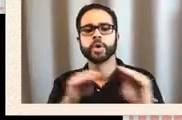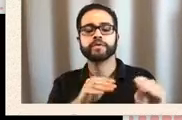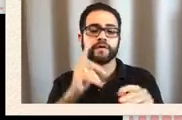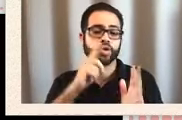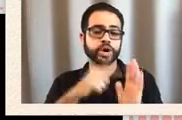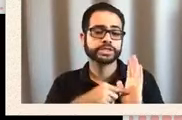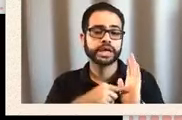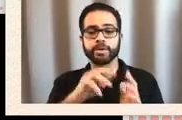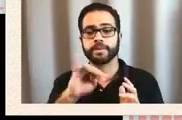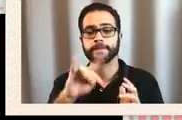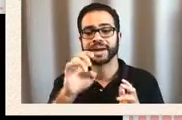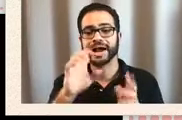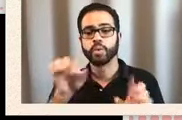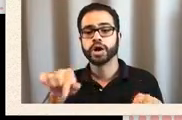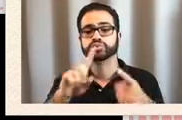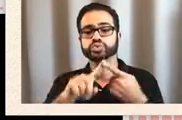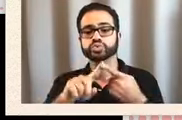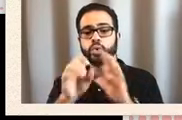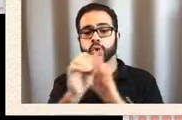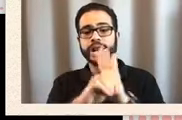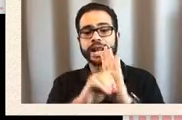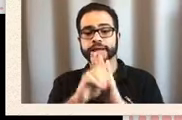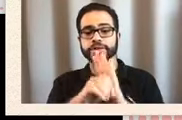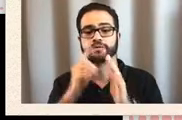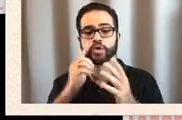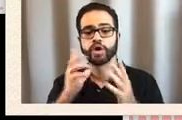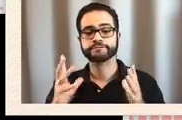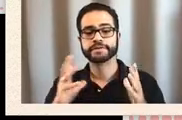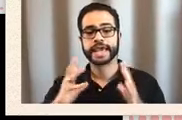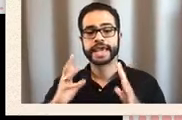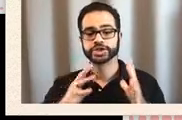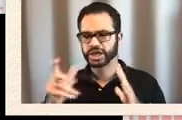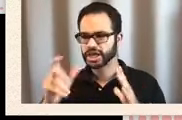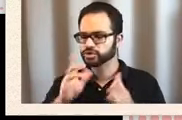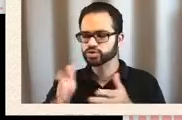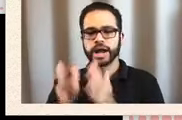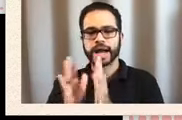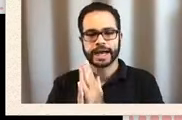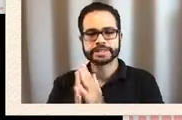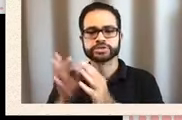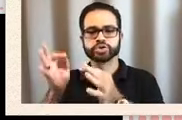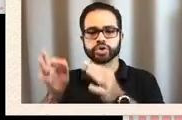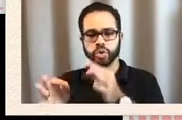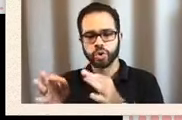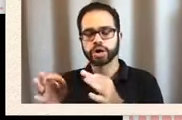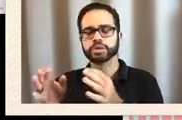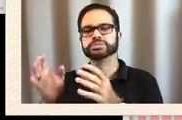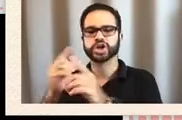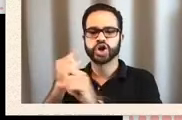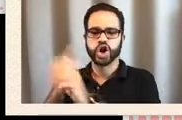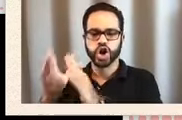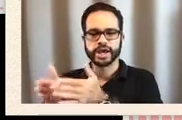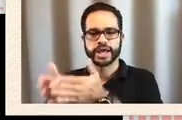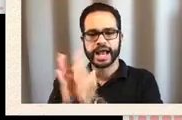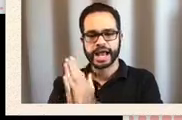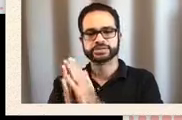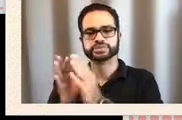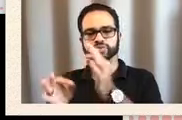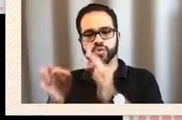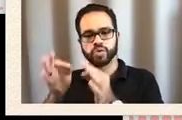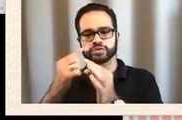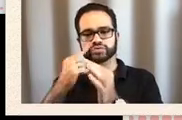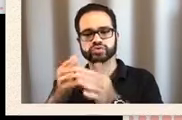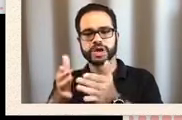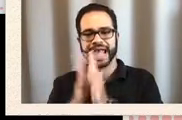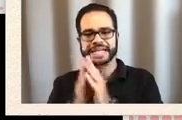on vacation. He would have had to petition the court, have his guardian petition the court to ask for permission for him to go to Orlando,